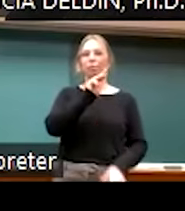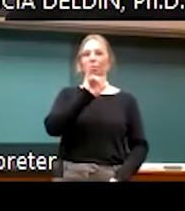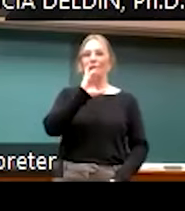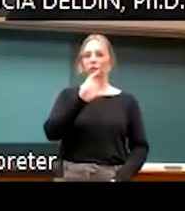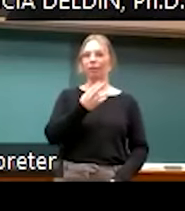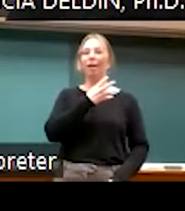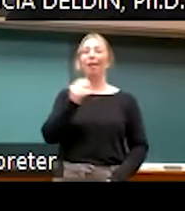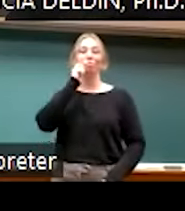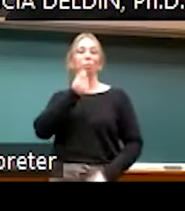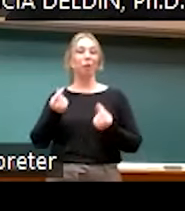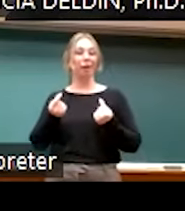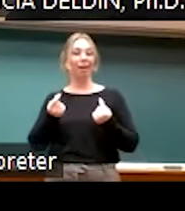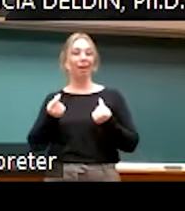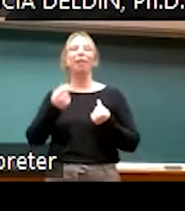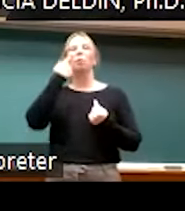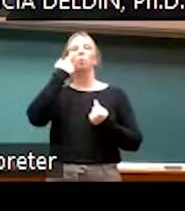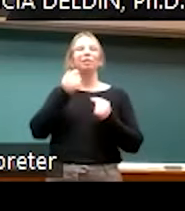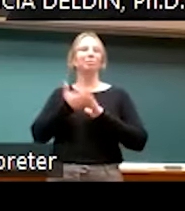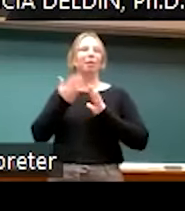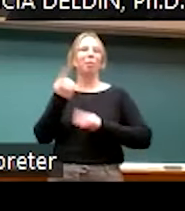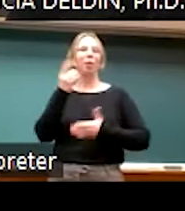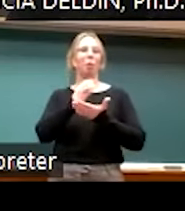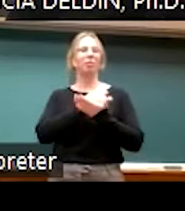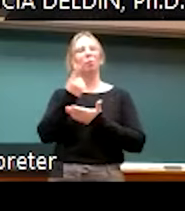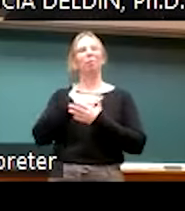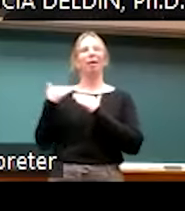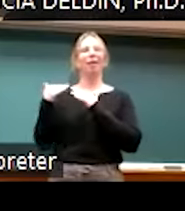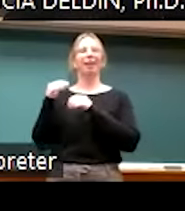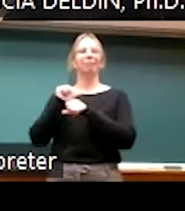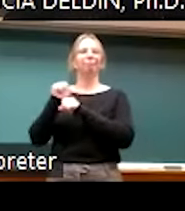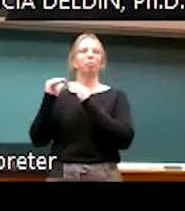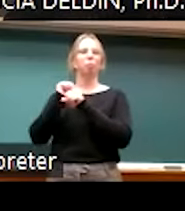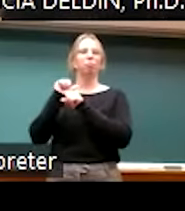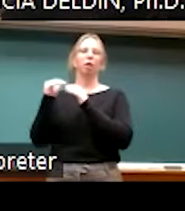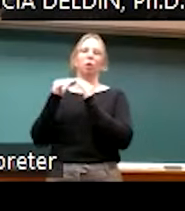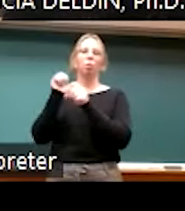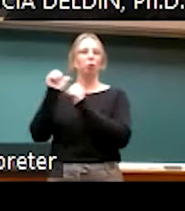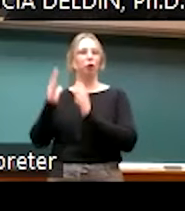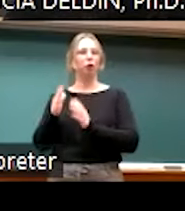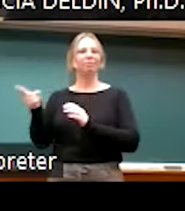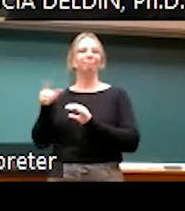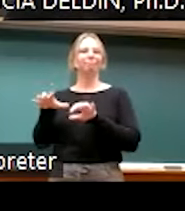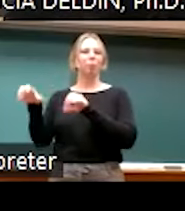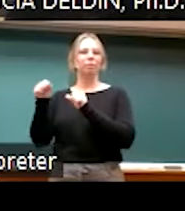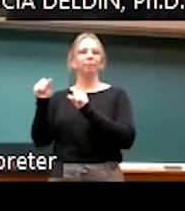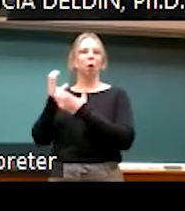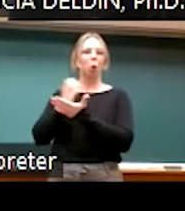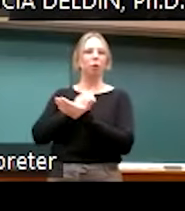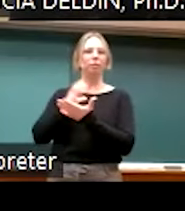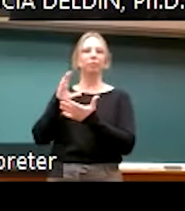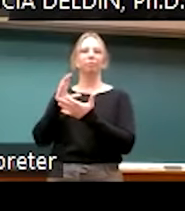thing is we've also just run a course. One of my colleagues does this called Project Outreach course and is training undergrads